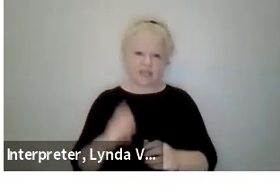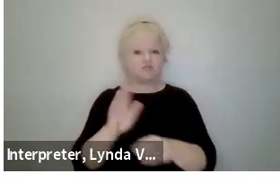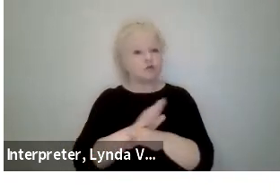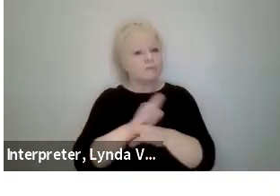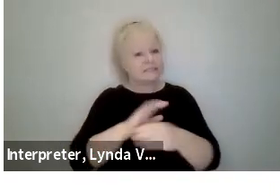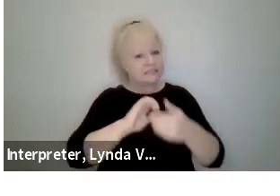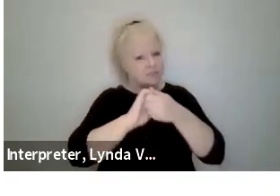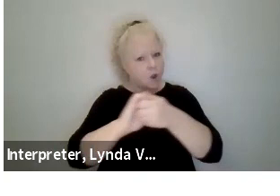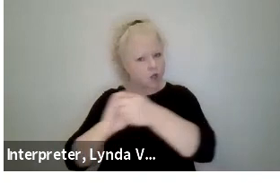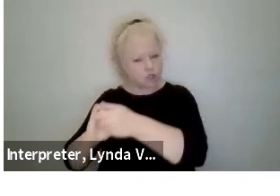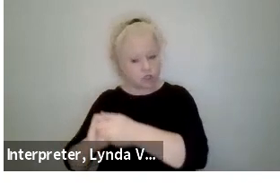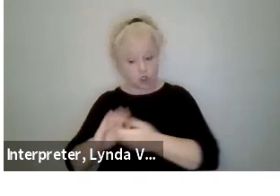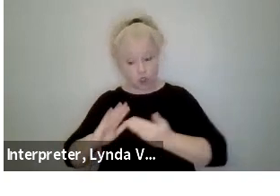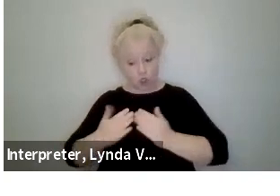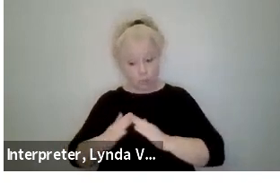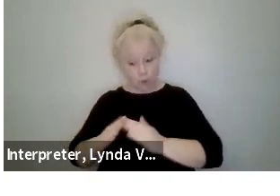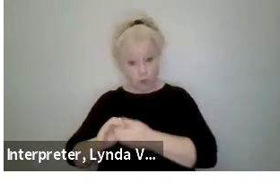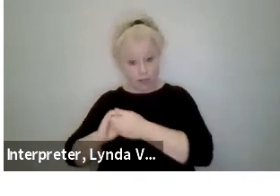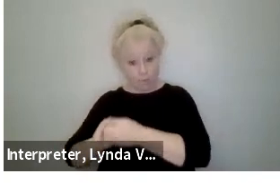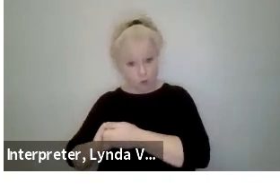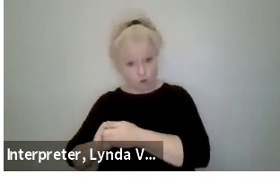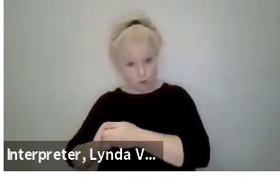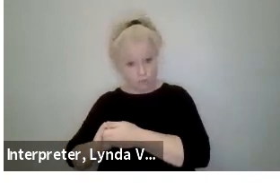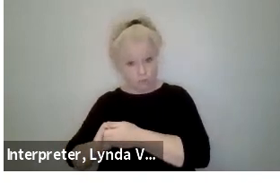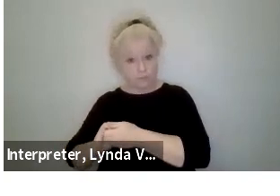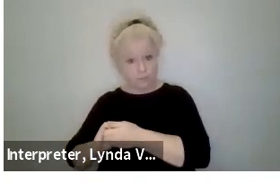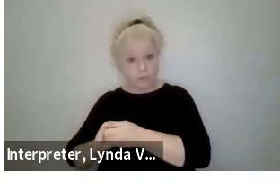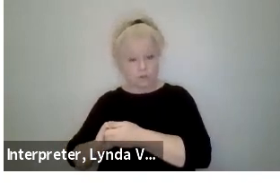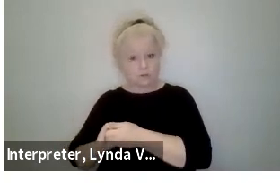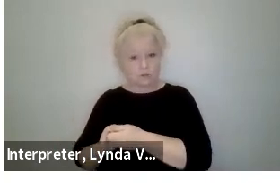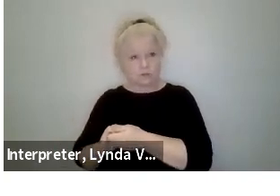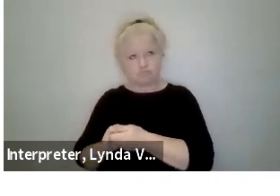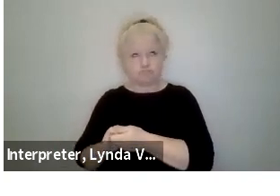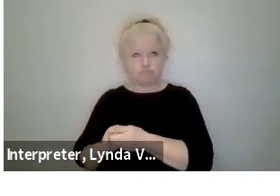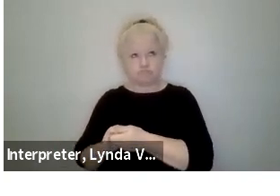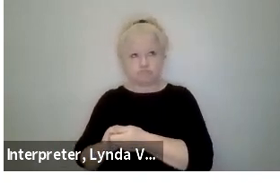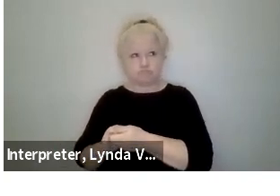partnerships. Our community partnerships, it's definitely, I would say,